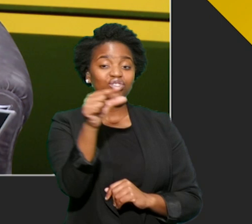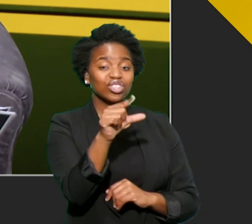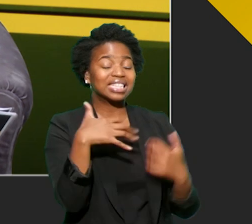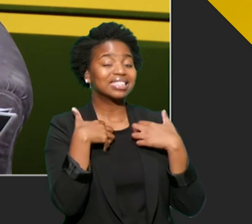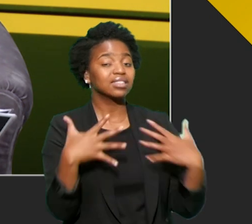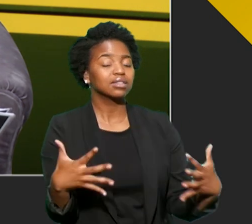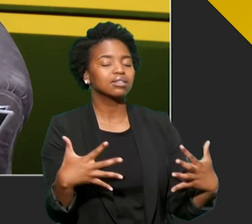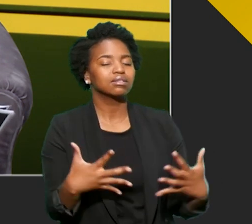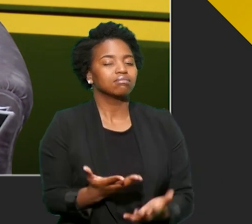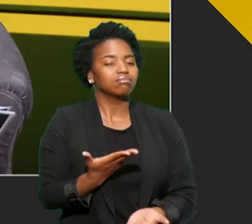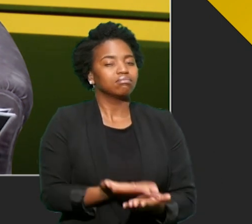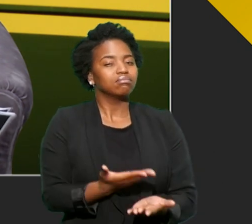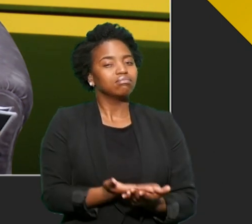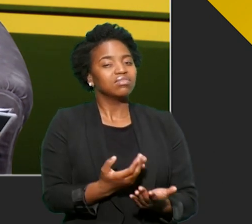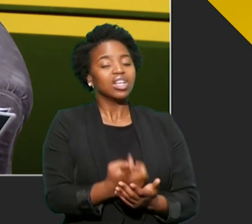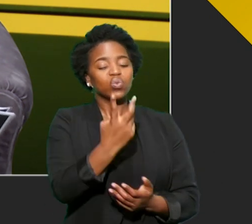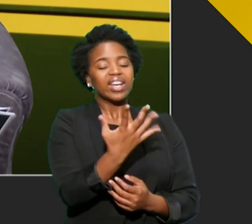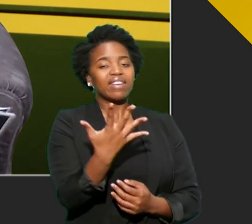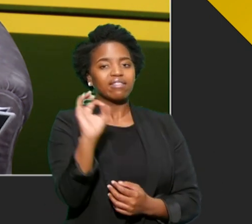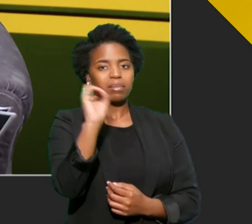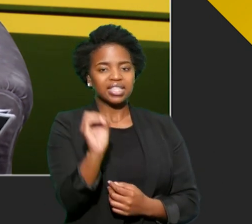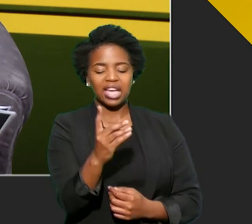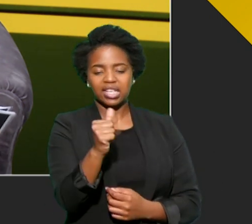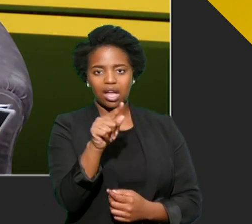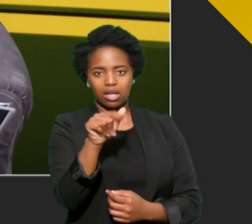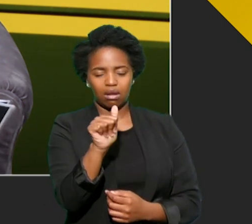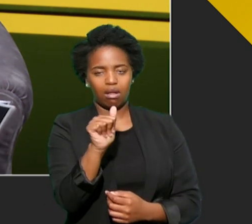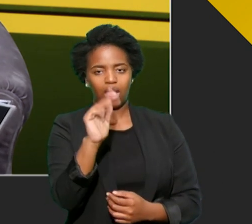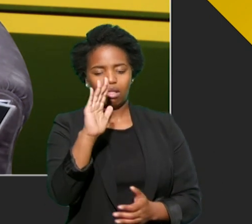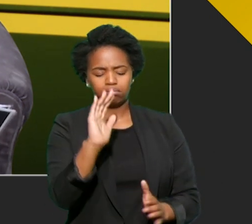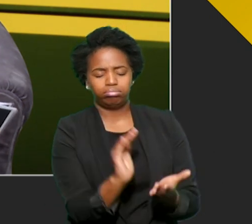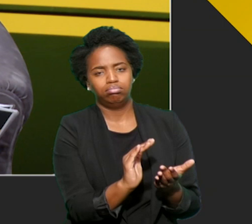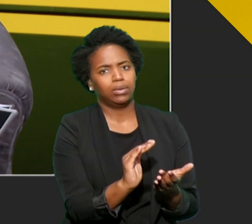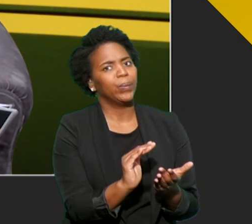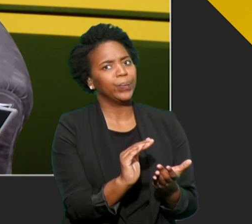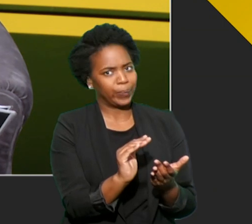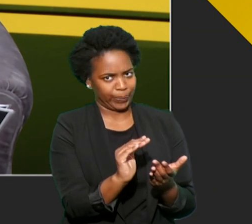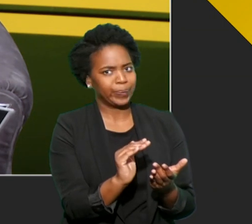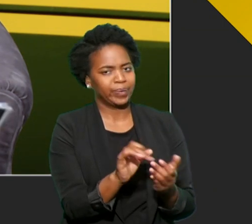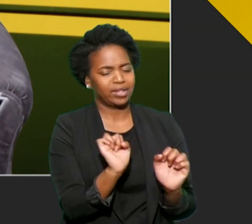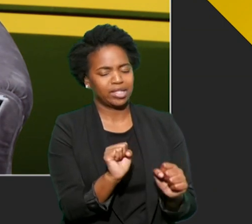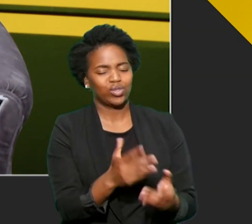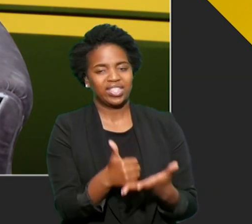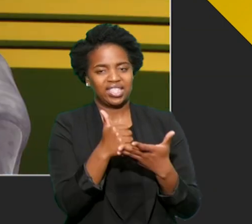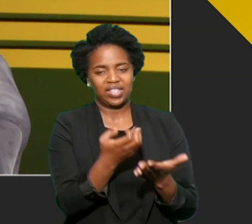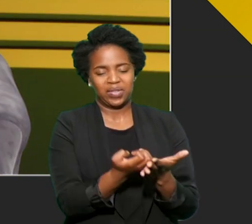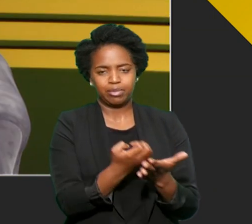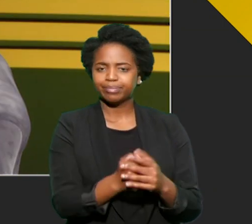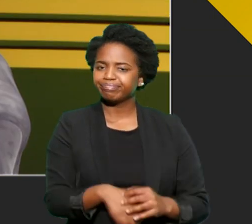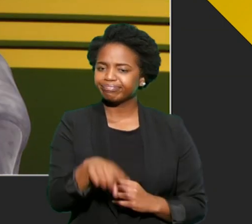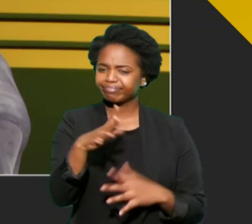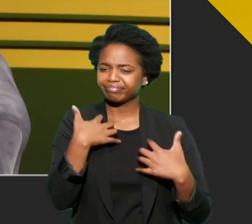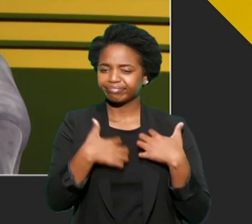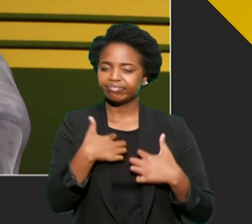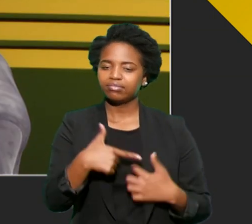implemented, we see a possibility of 25% drop in terms of data prices, which will be something very strong for our economy. But it's quite exciting